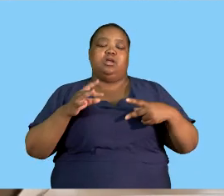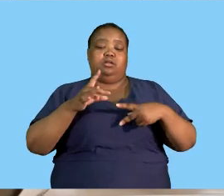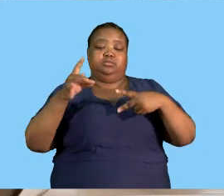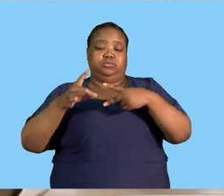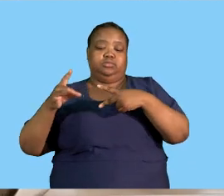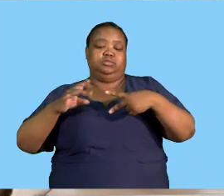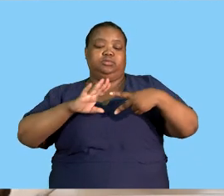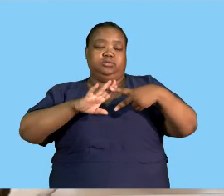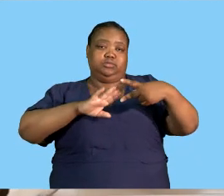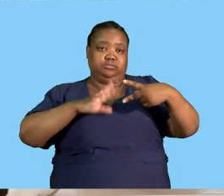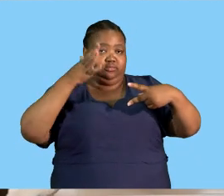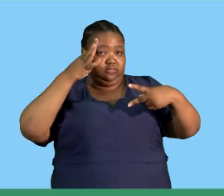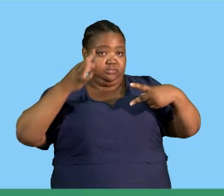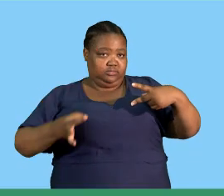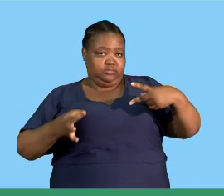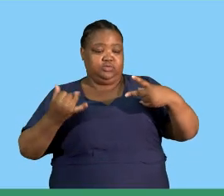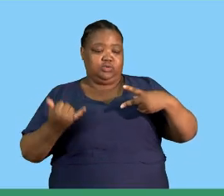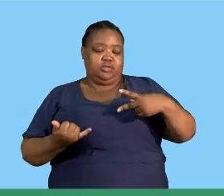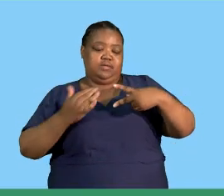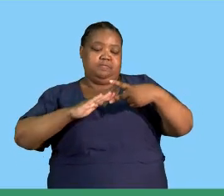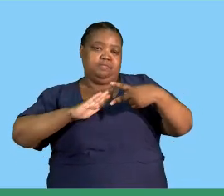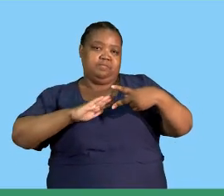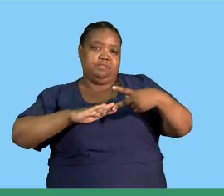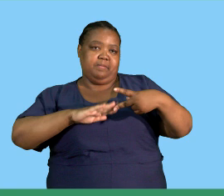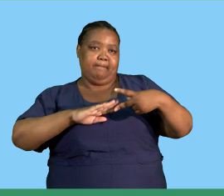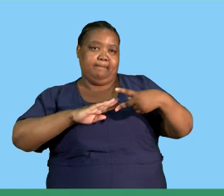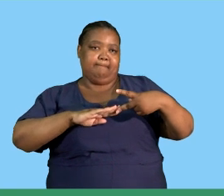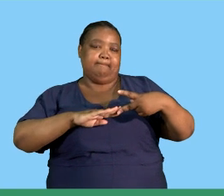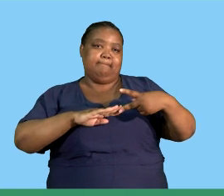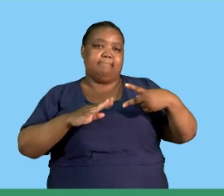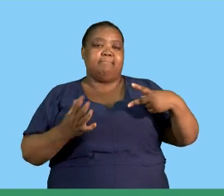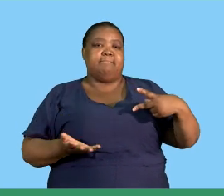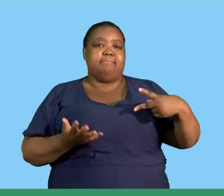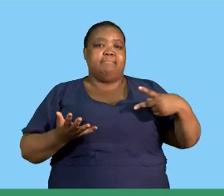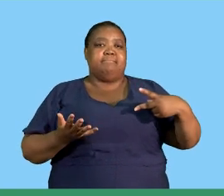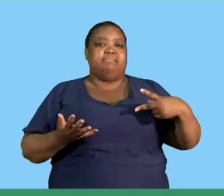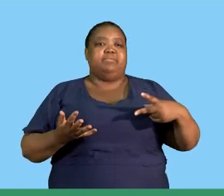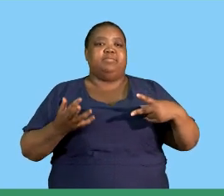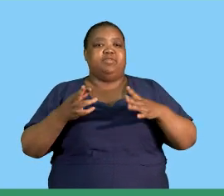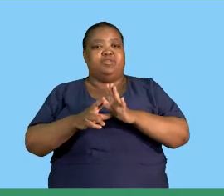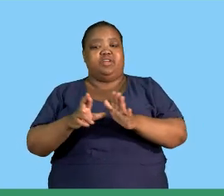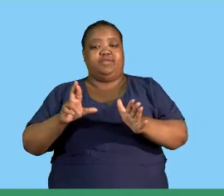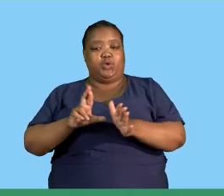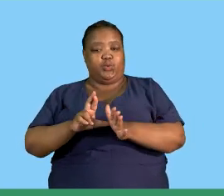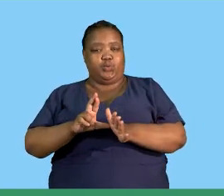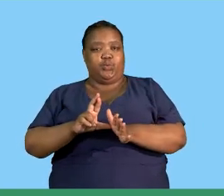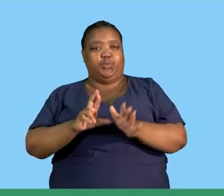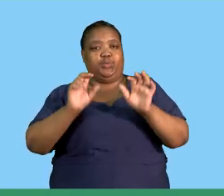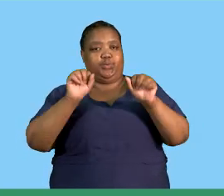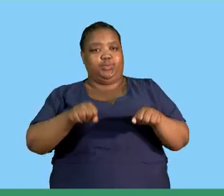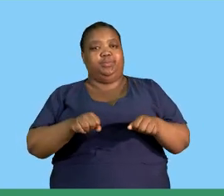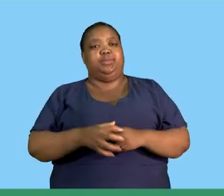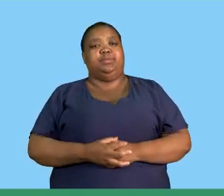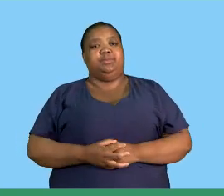Right, so like I said, it either option 1 or option 2, you decide. So this is our option 2. Right, option 2,